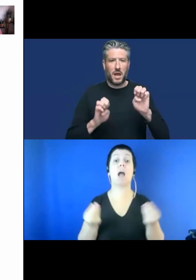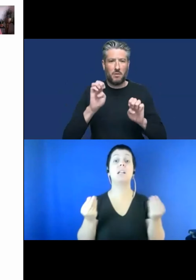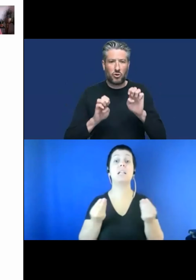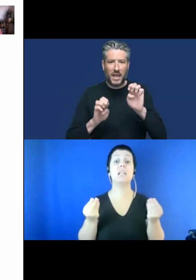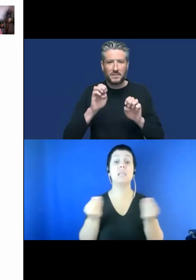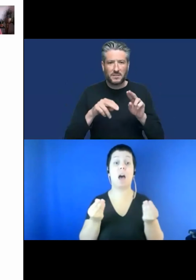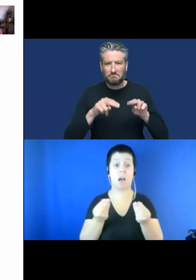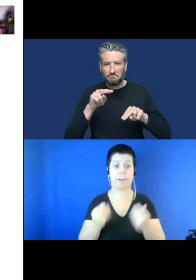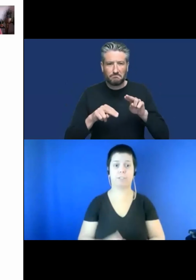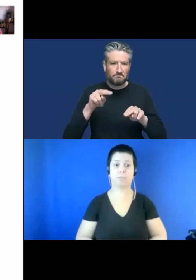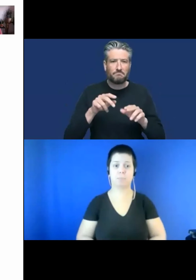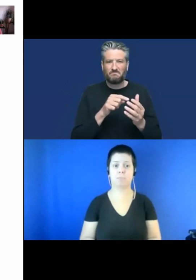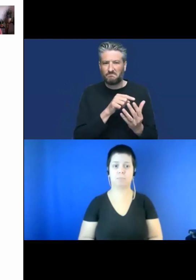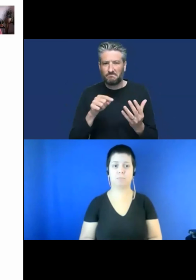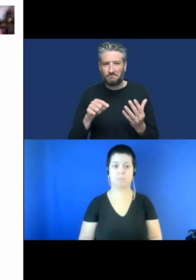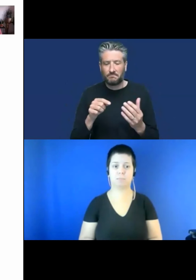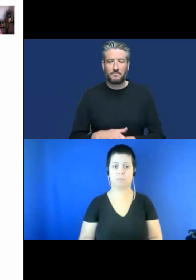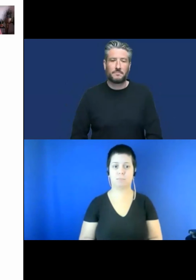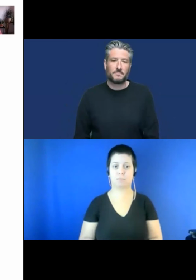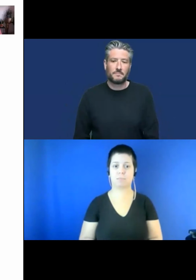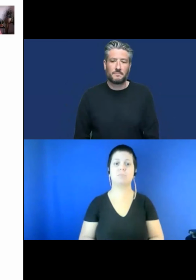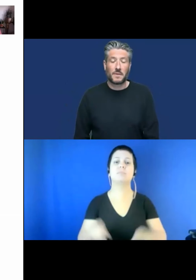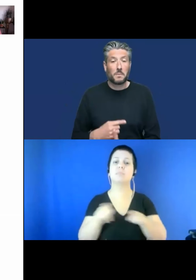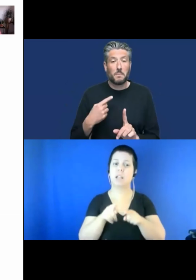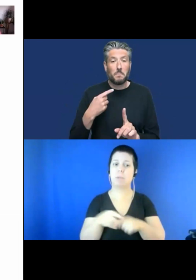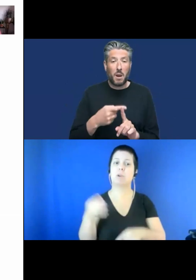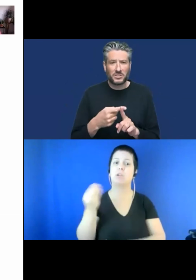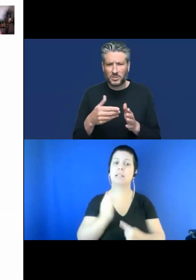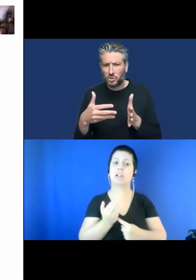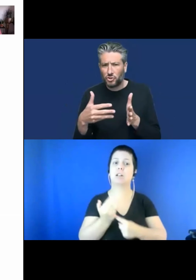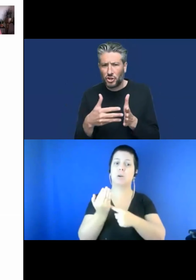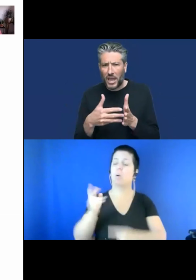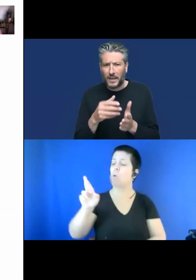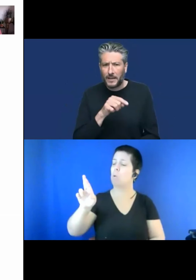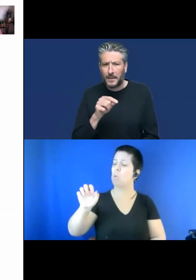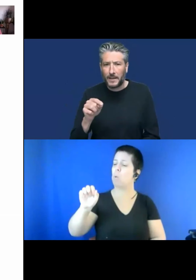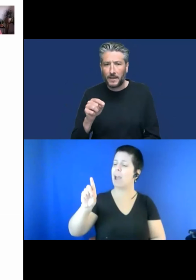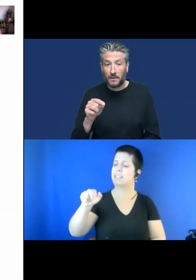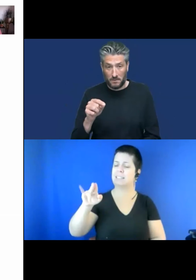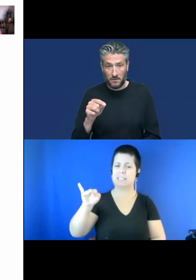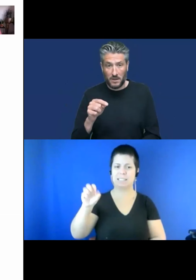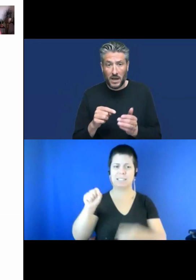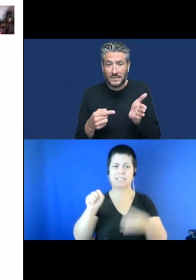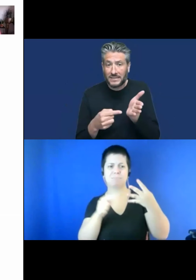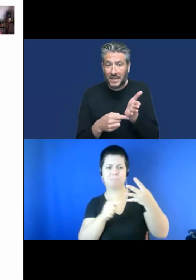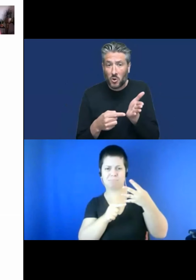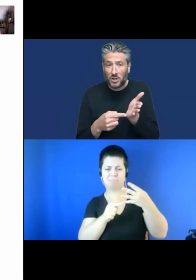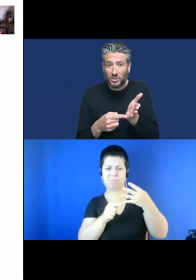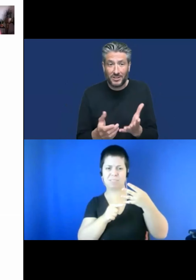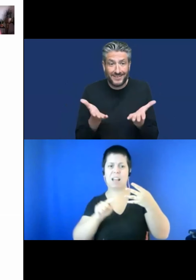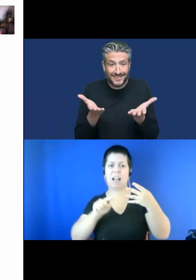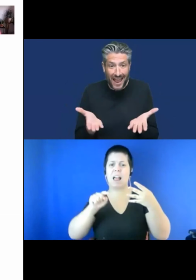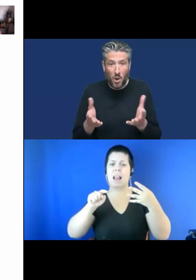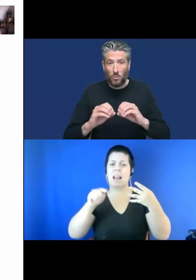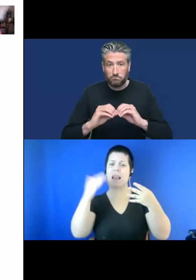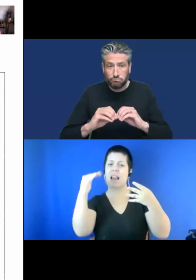included the technological readiness levels in this study, which I want to go into a little bit further because it is a